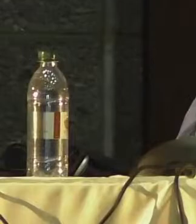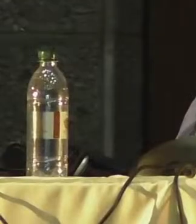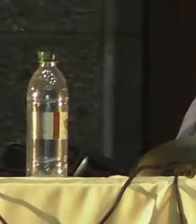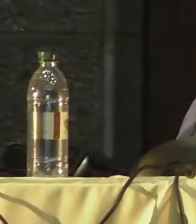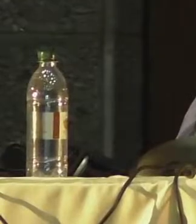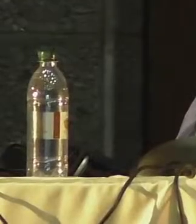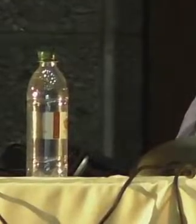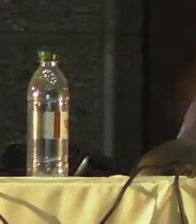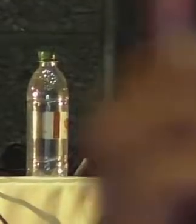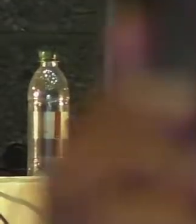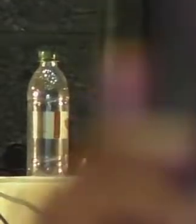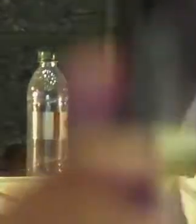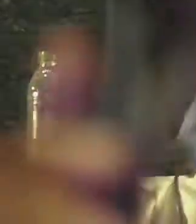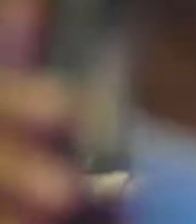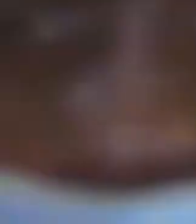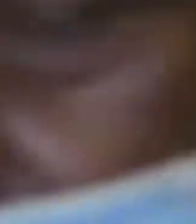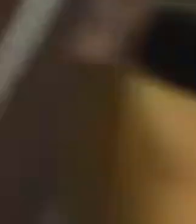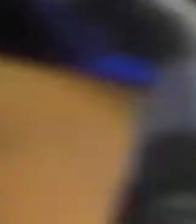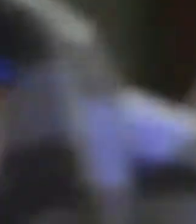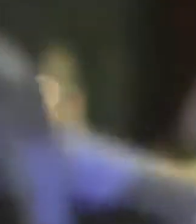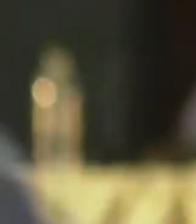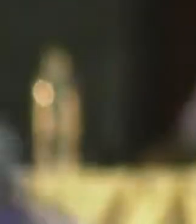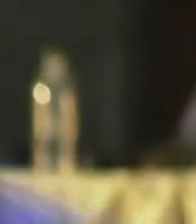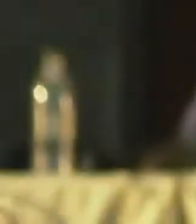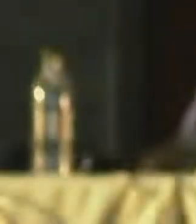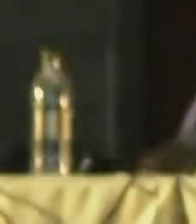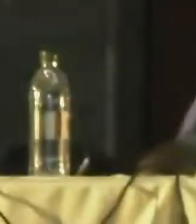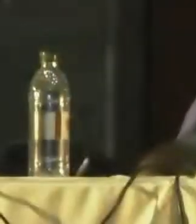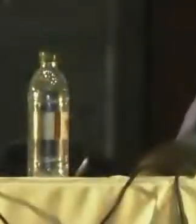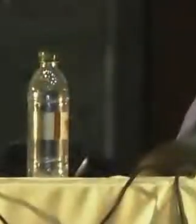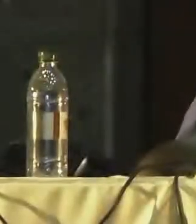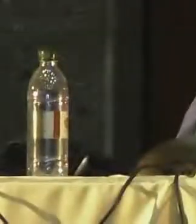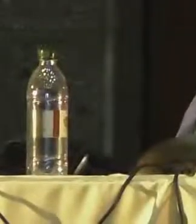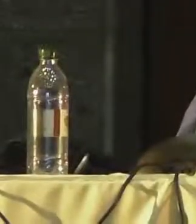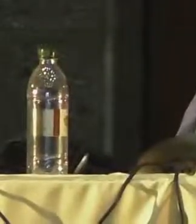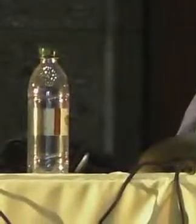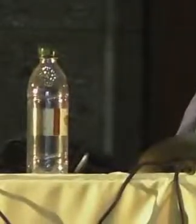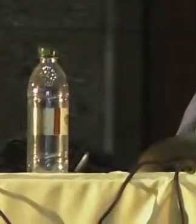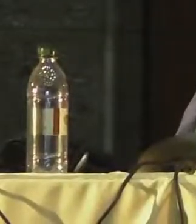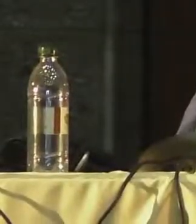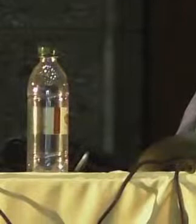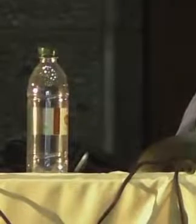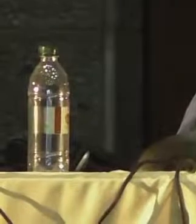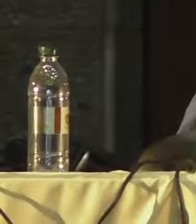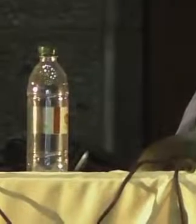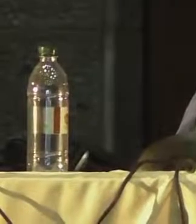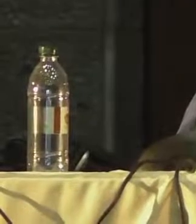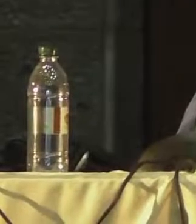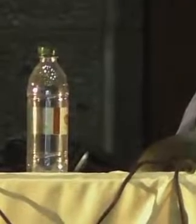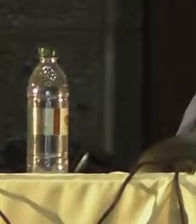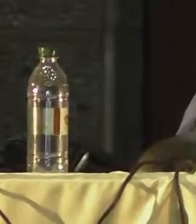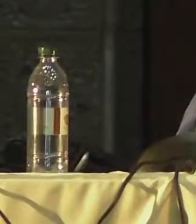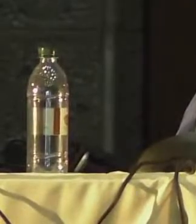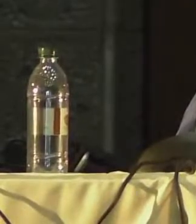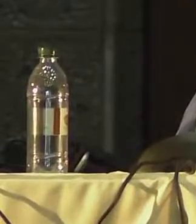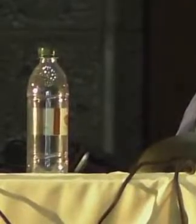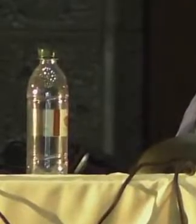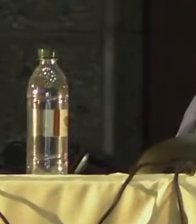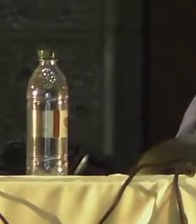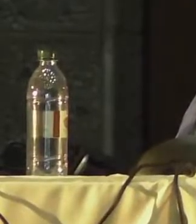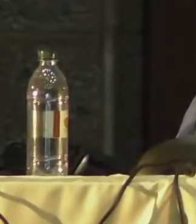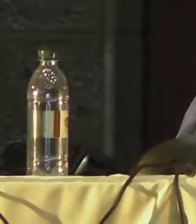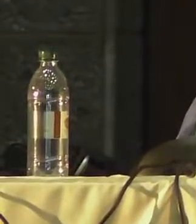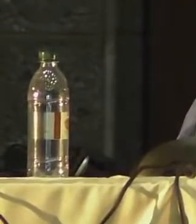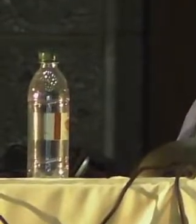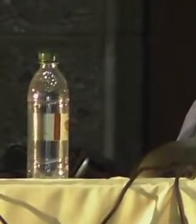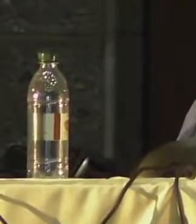infrastructure program due to the department not meeting their planning and implementation targets, and this may continue to